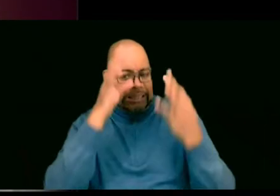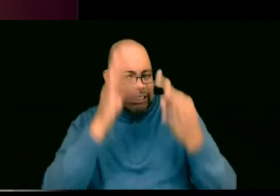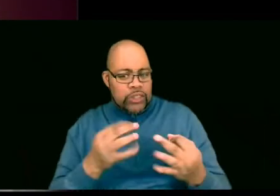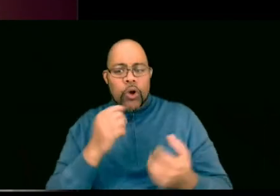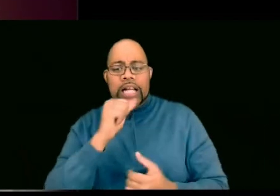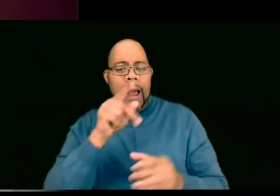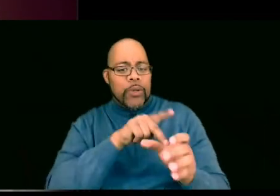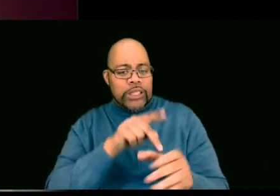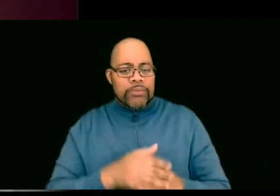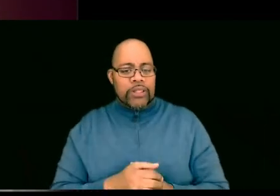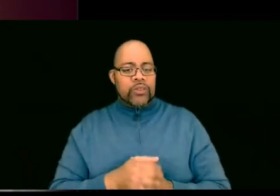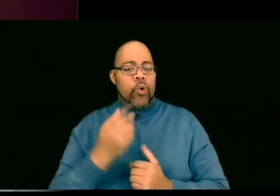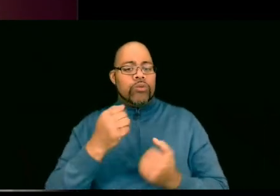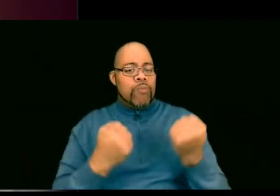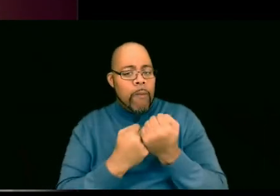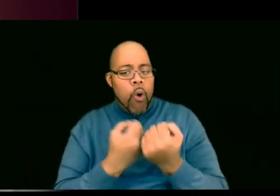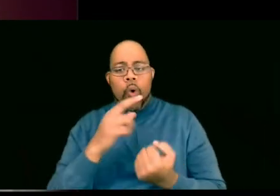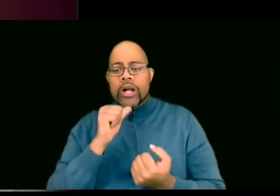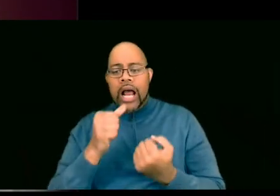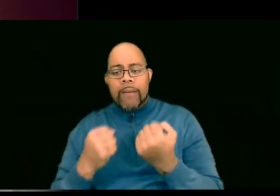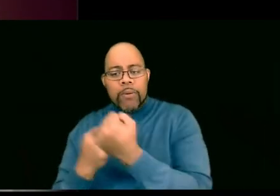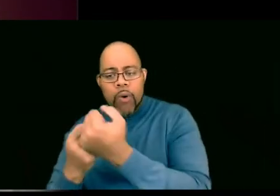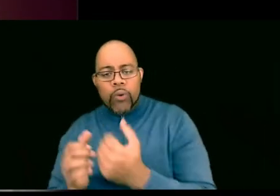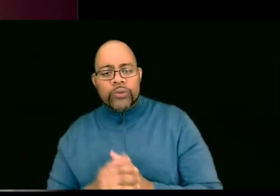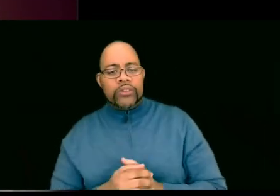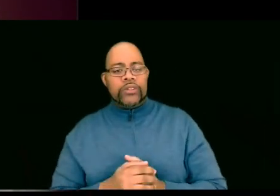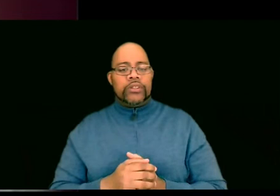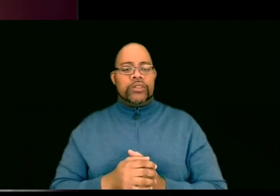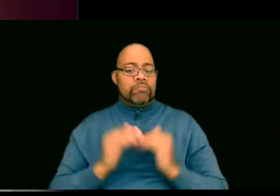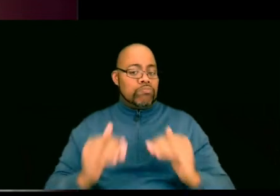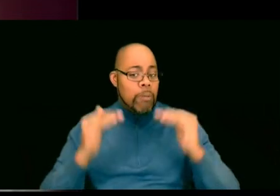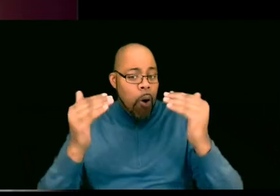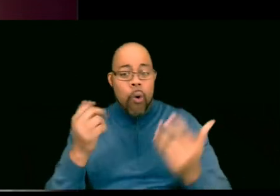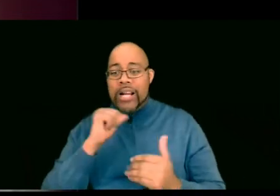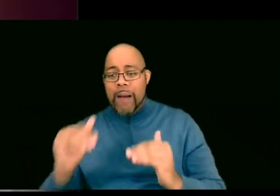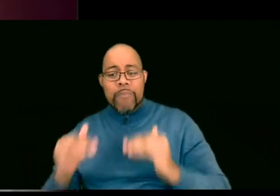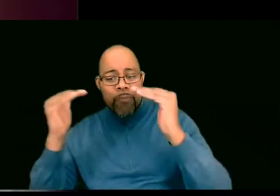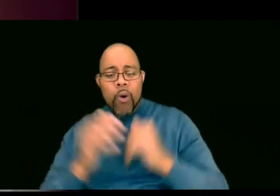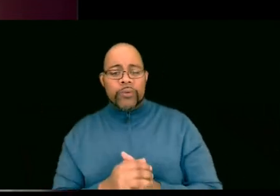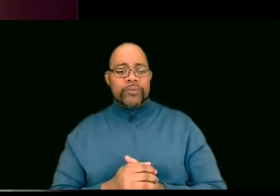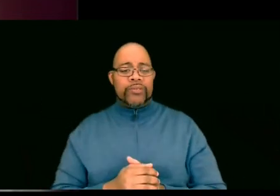participate or not participate, or to promote or not promote from,